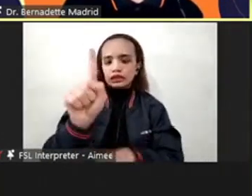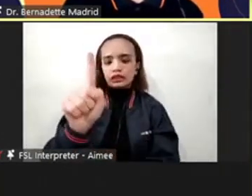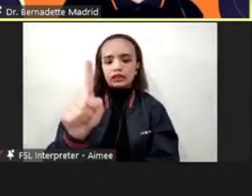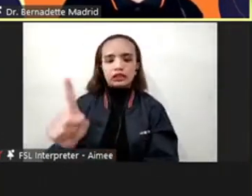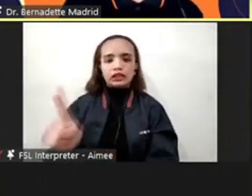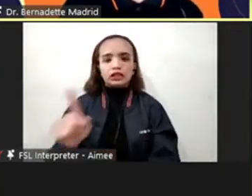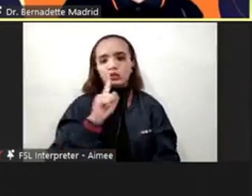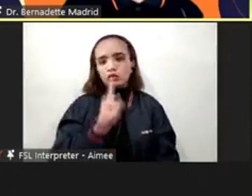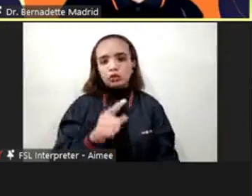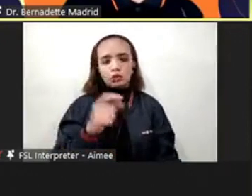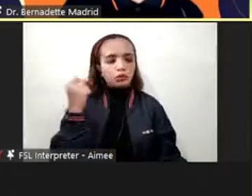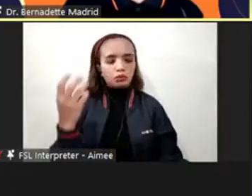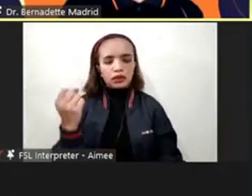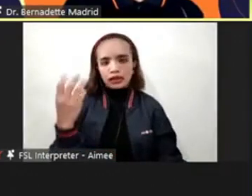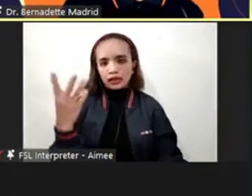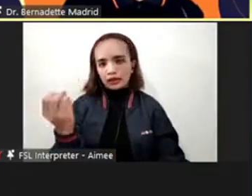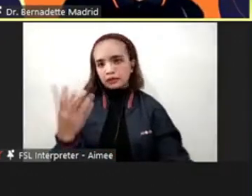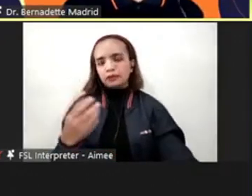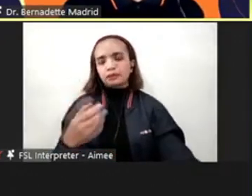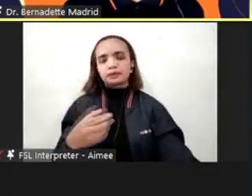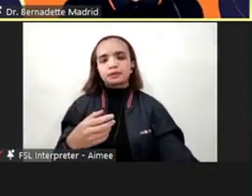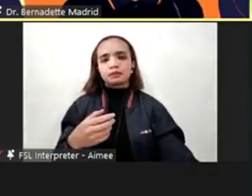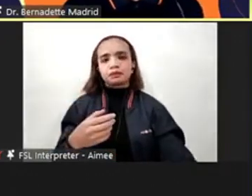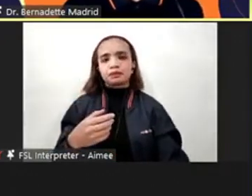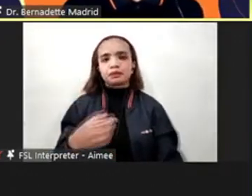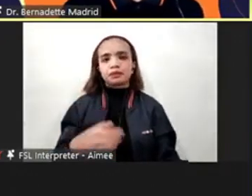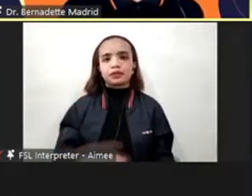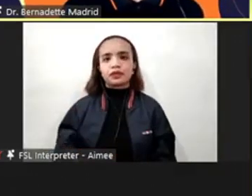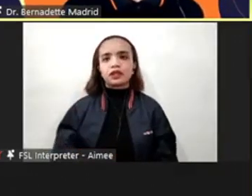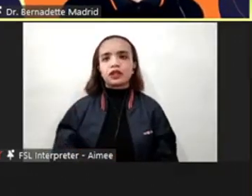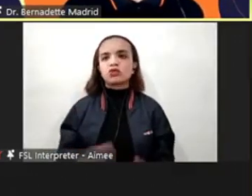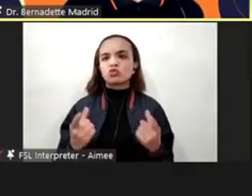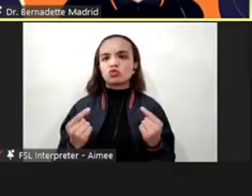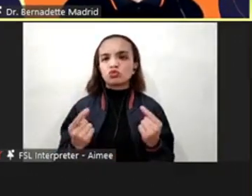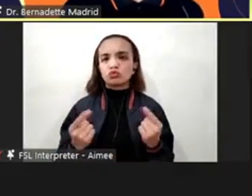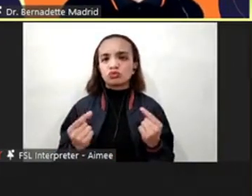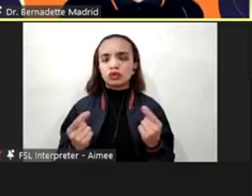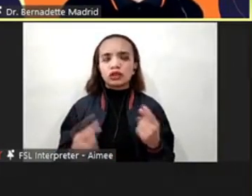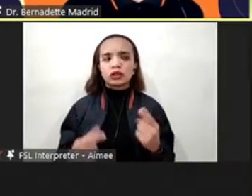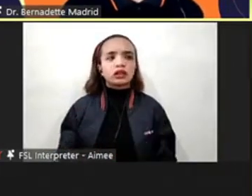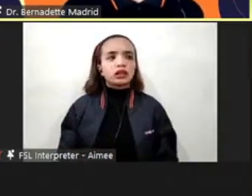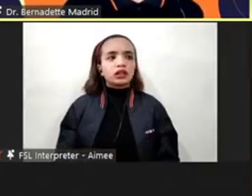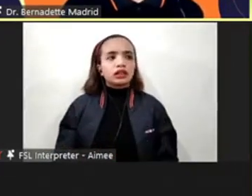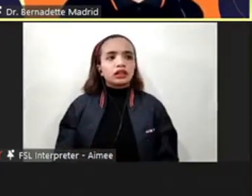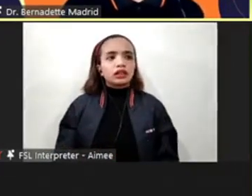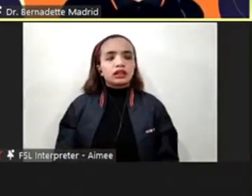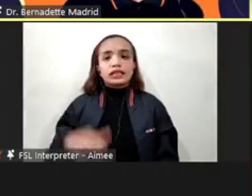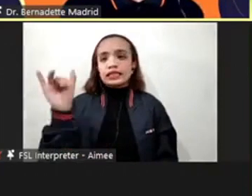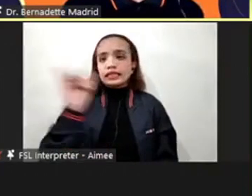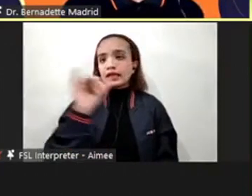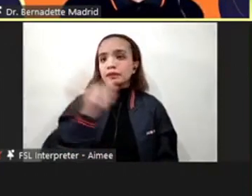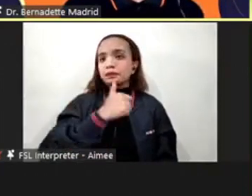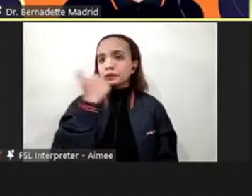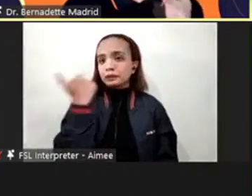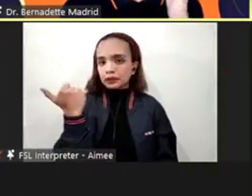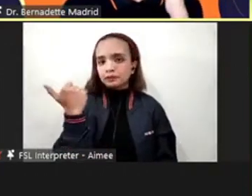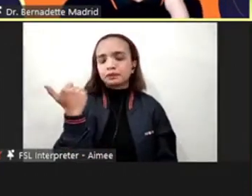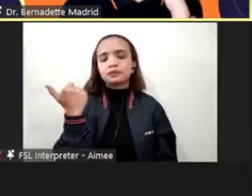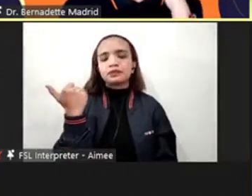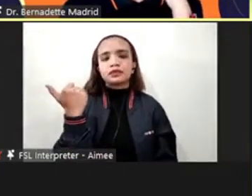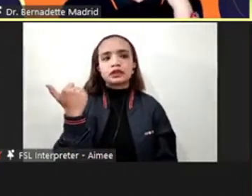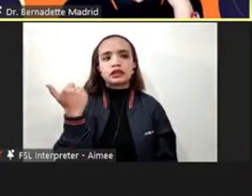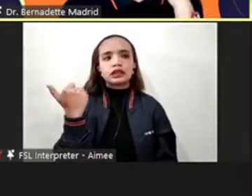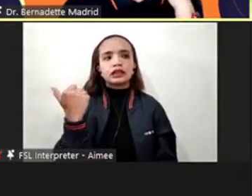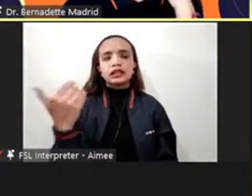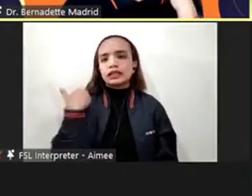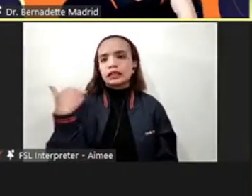very many. So what did we do? No, actually, just like everybody else, we were not prepared